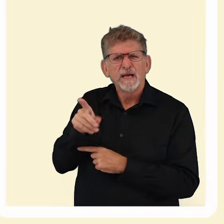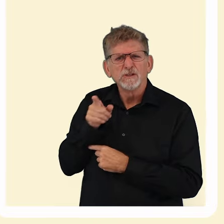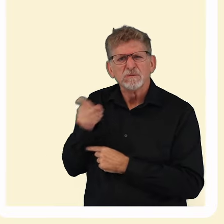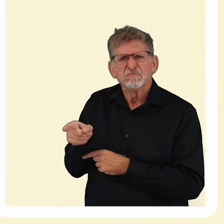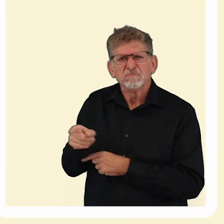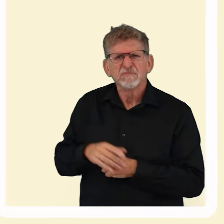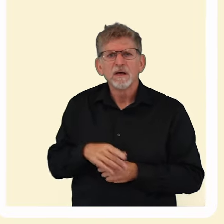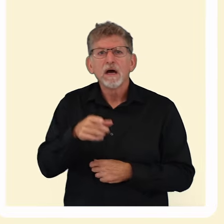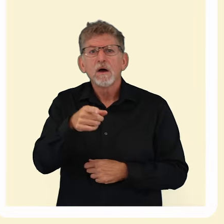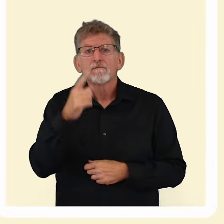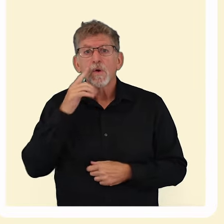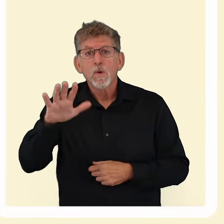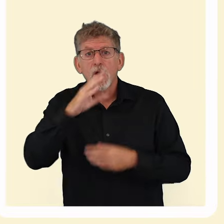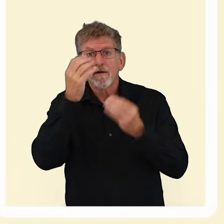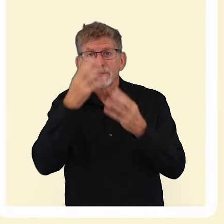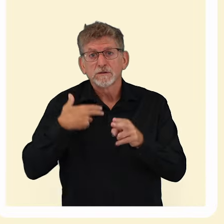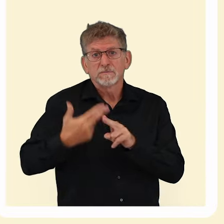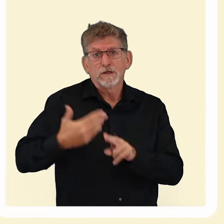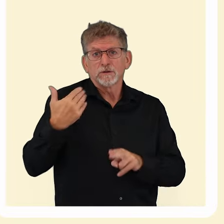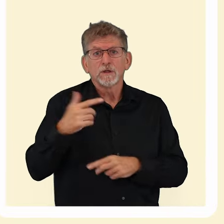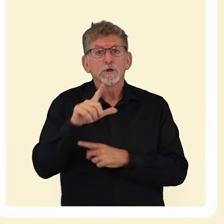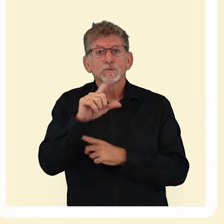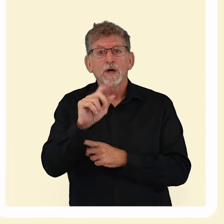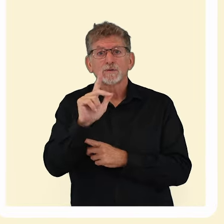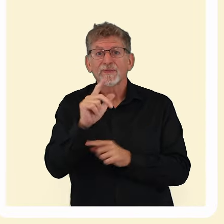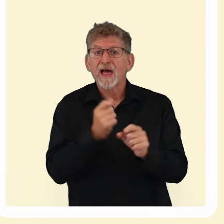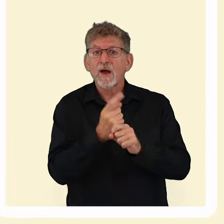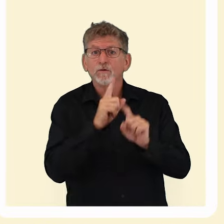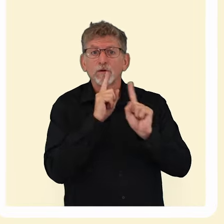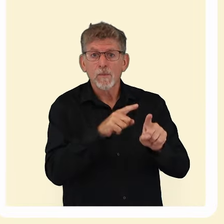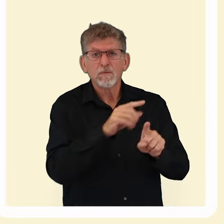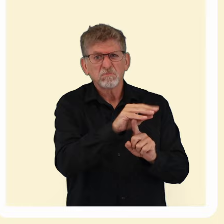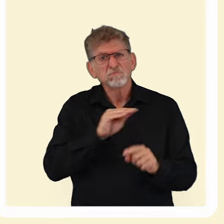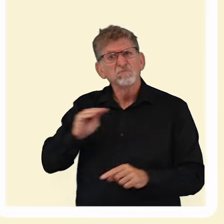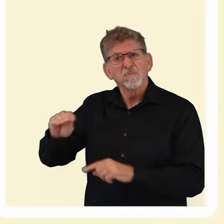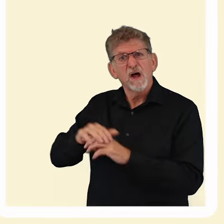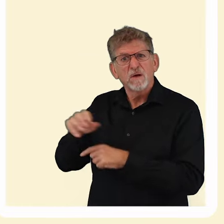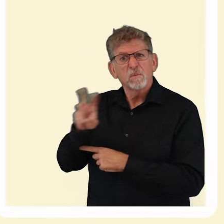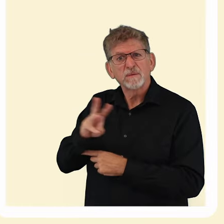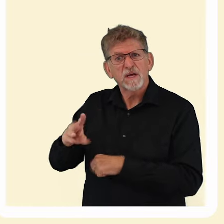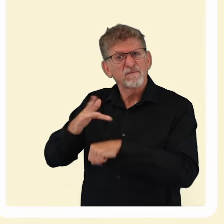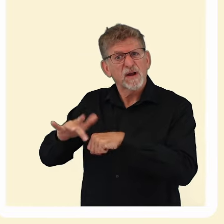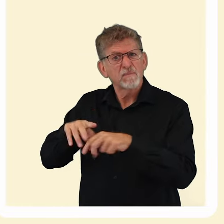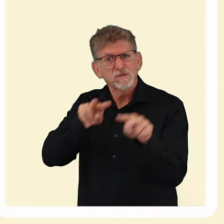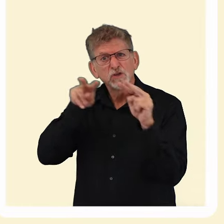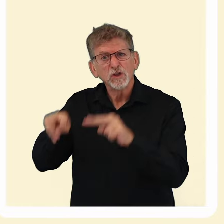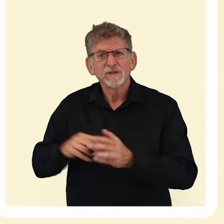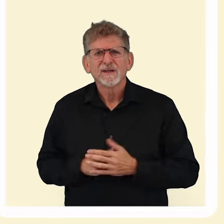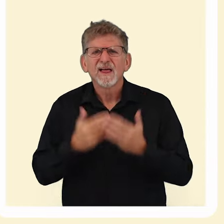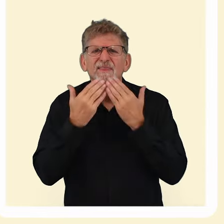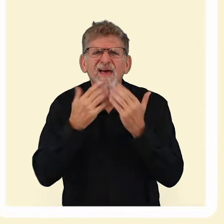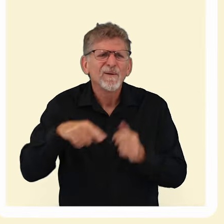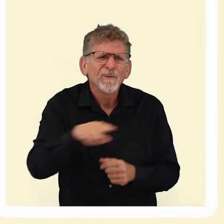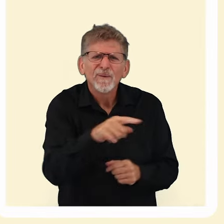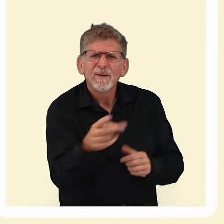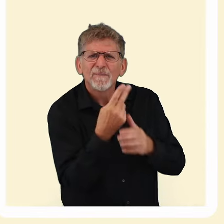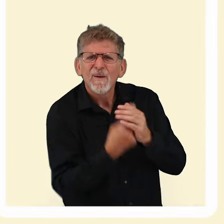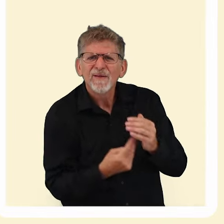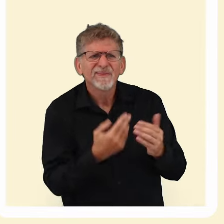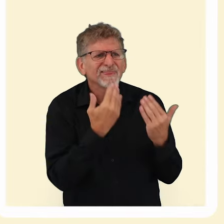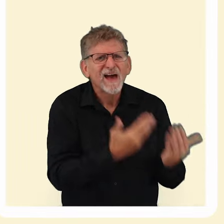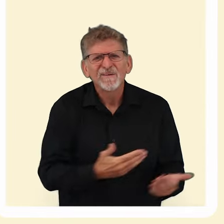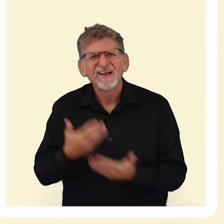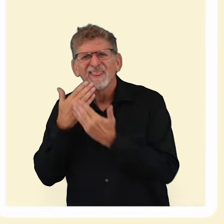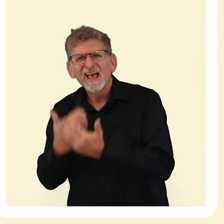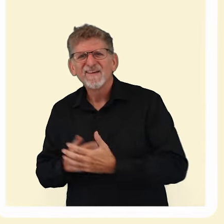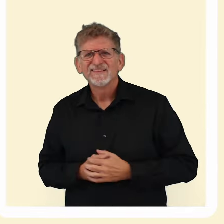mentioned it earlier, the 2023 annual report is also available on our website. Thank you so much to both of you again. Thank you. Thank you. Thank you. Thank you, everyone, for